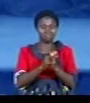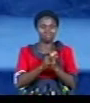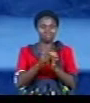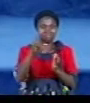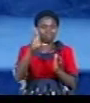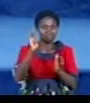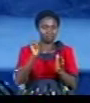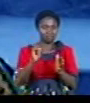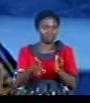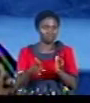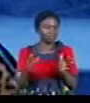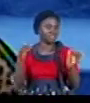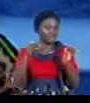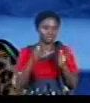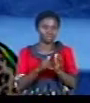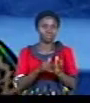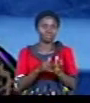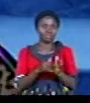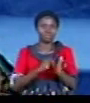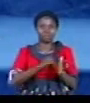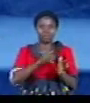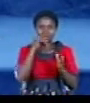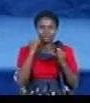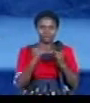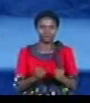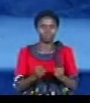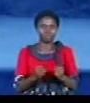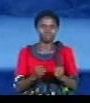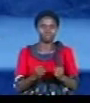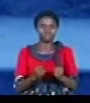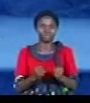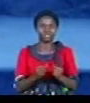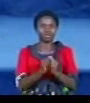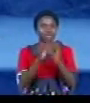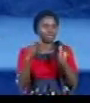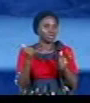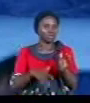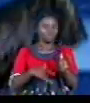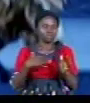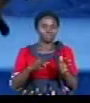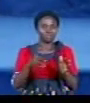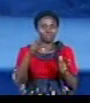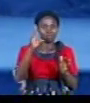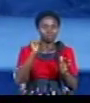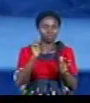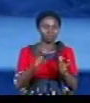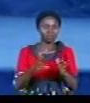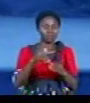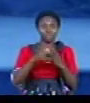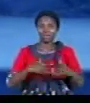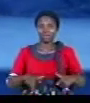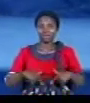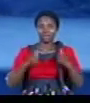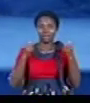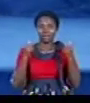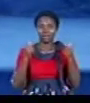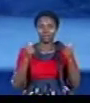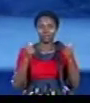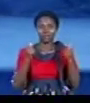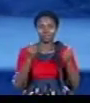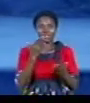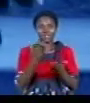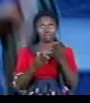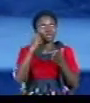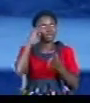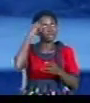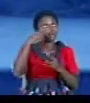I am still strong without any feeling of ulcer in my life. May the God who has done it, may his name be